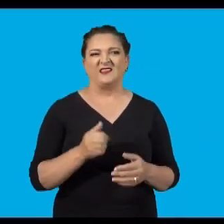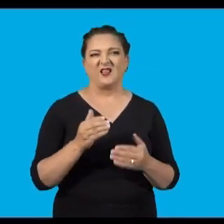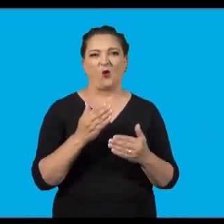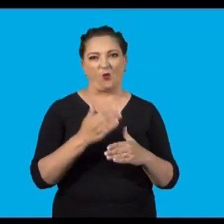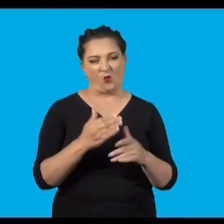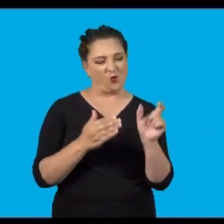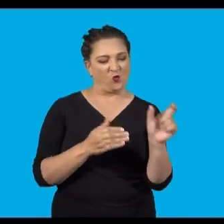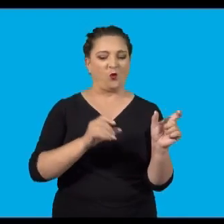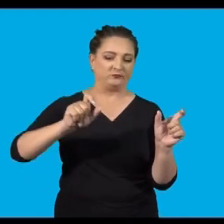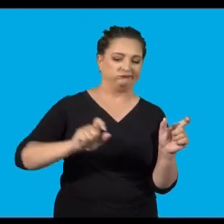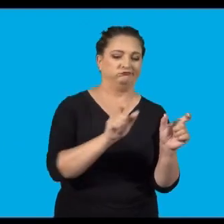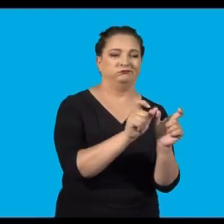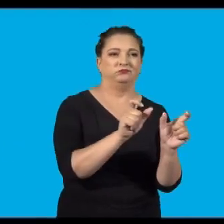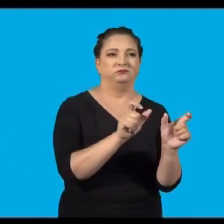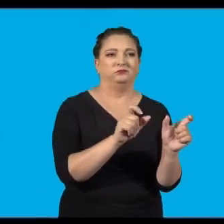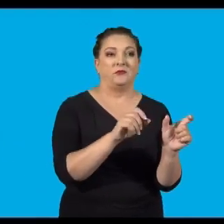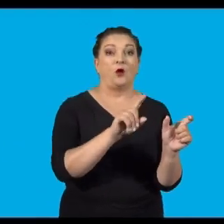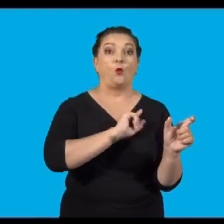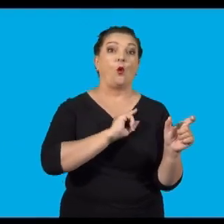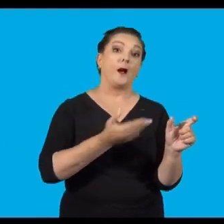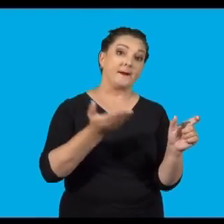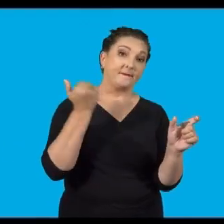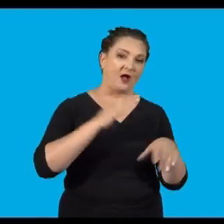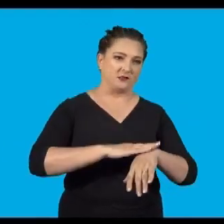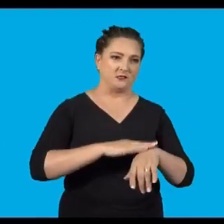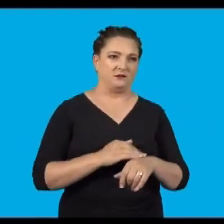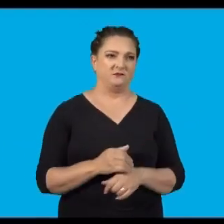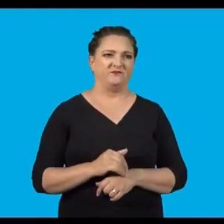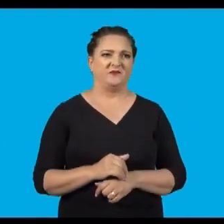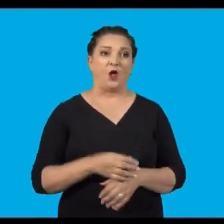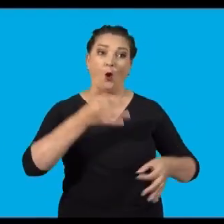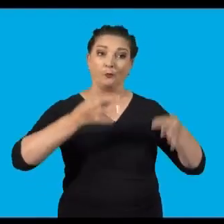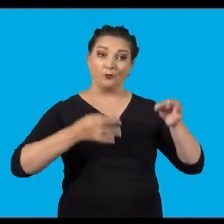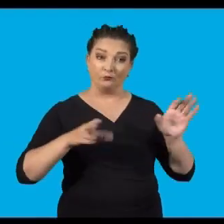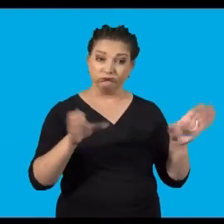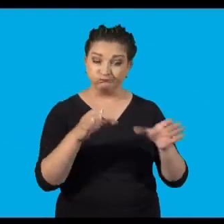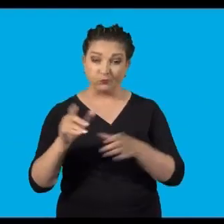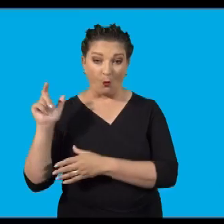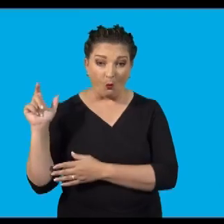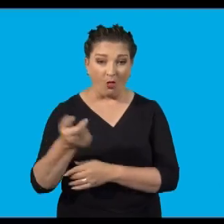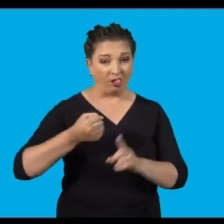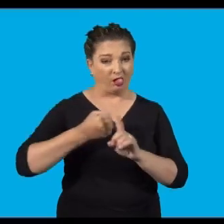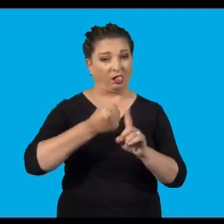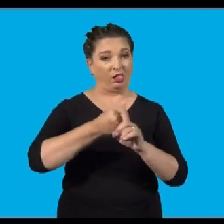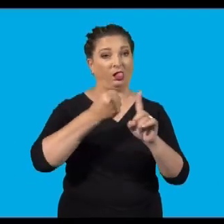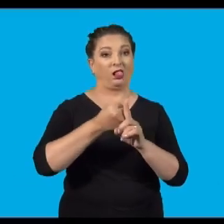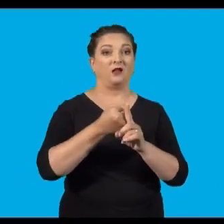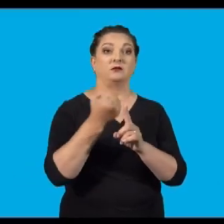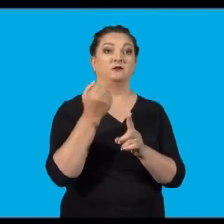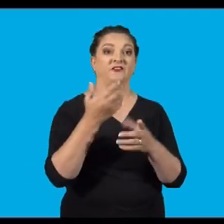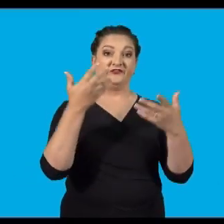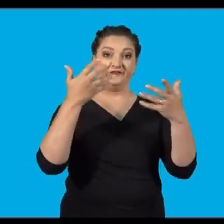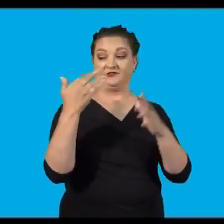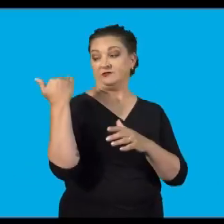ed at the end of the word order to show that it is in the past tense. All the political parties had